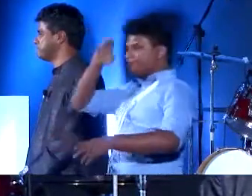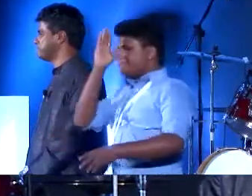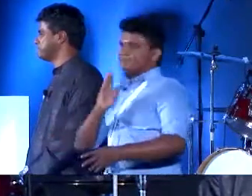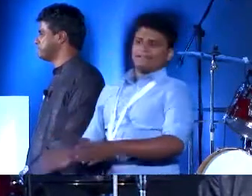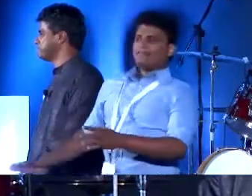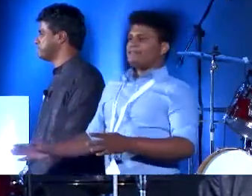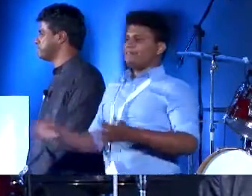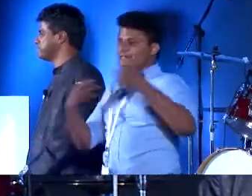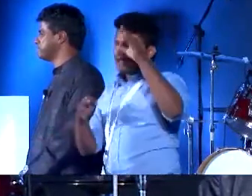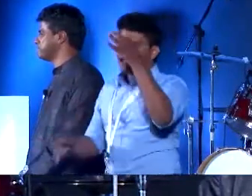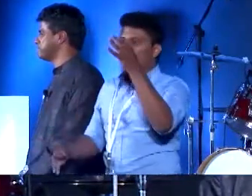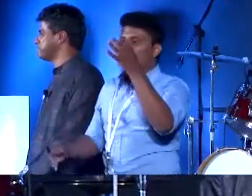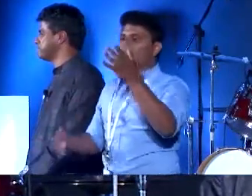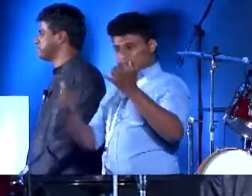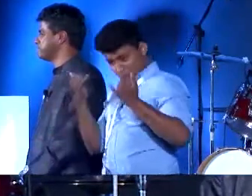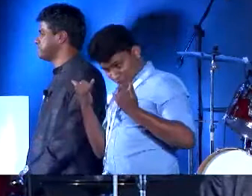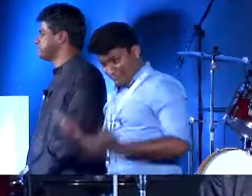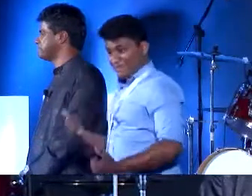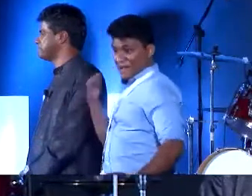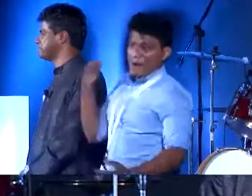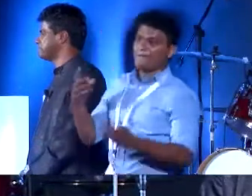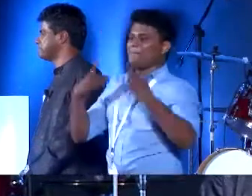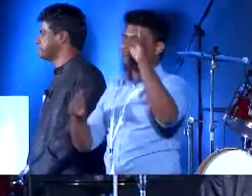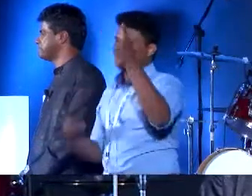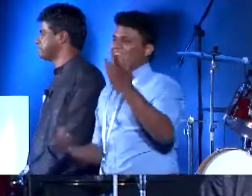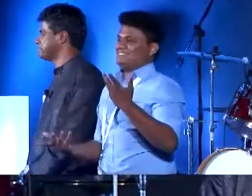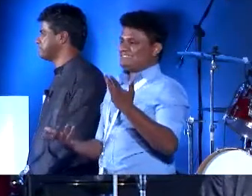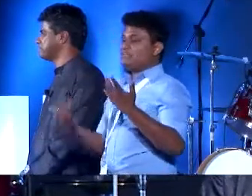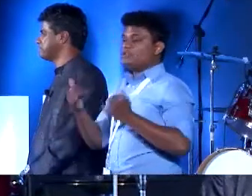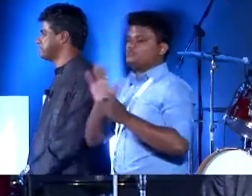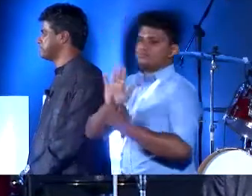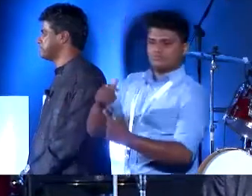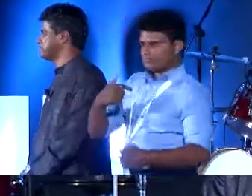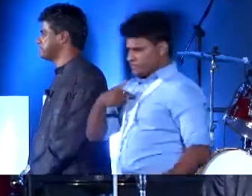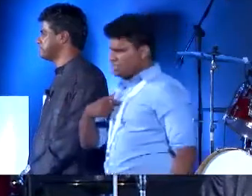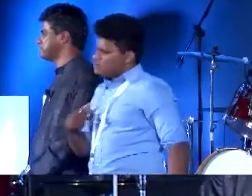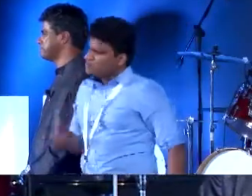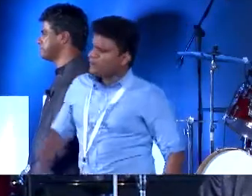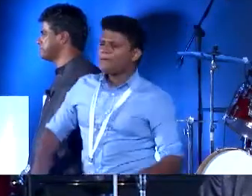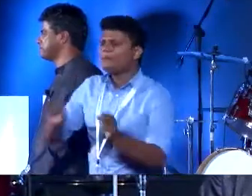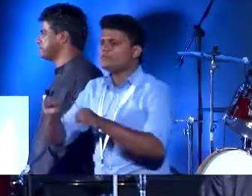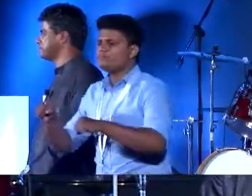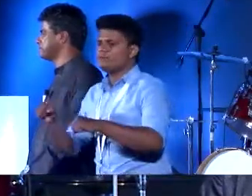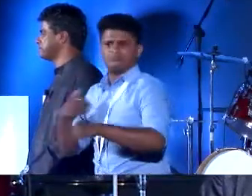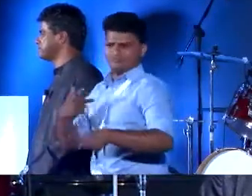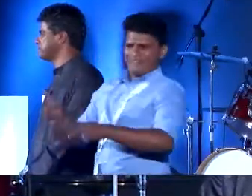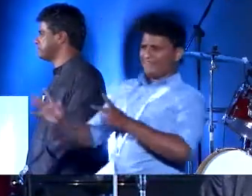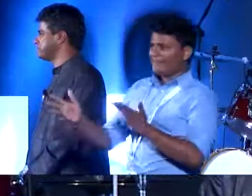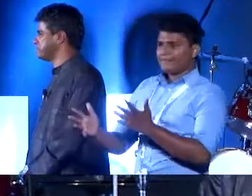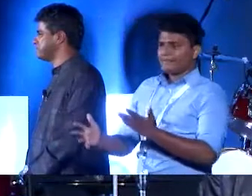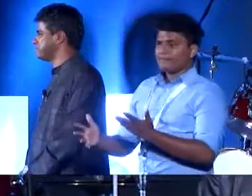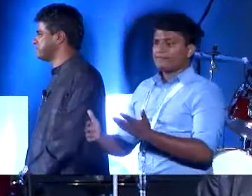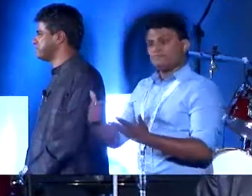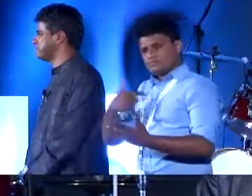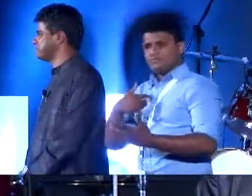want to give a forum for them to really show that we can and we are not different. And we are the same. Please treat us in the manner that you